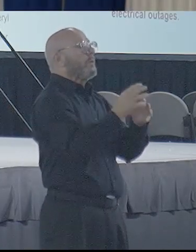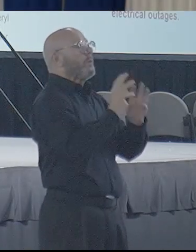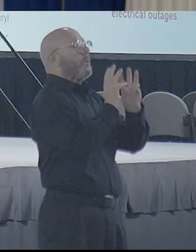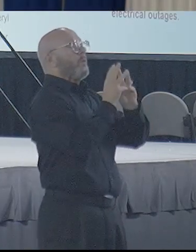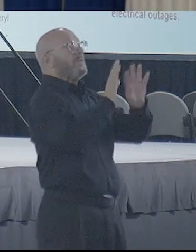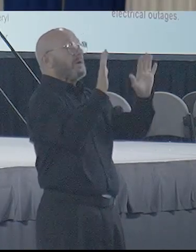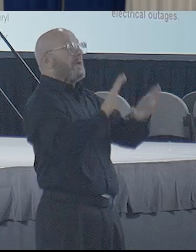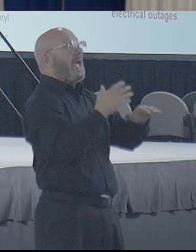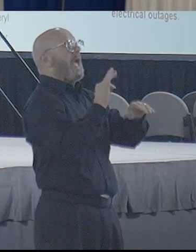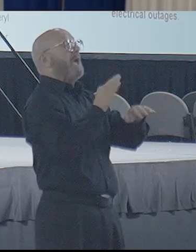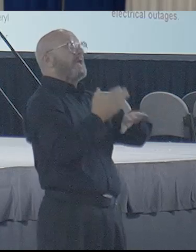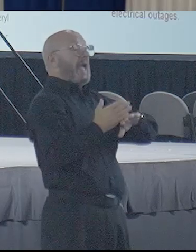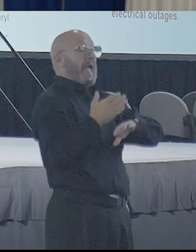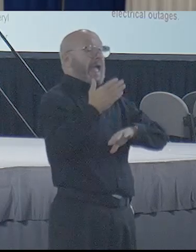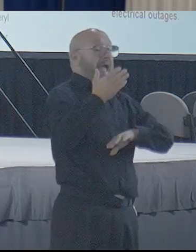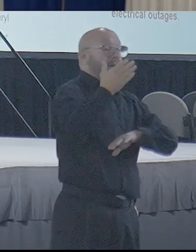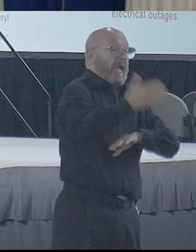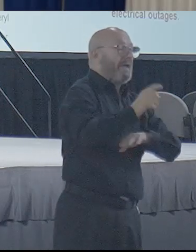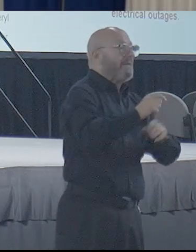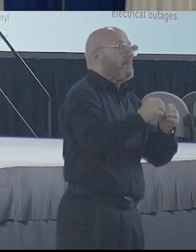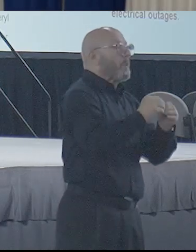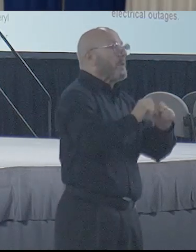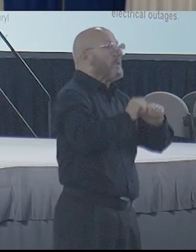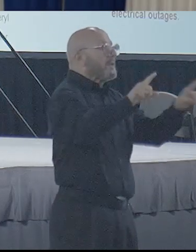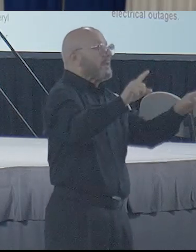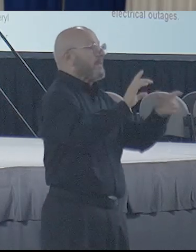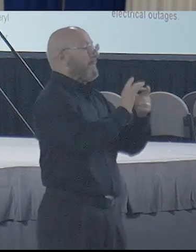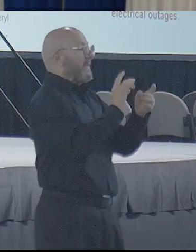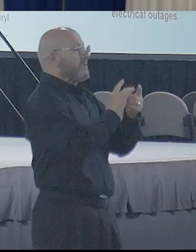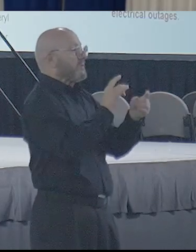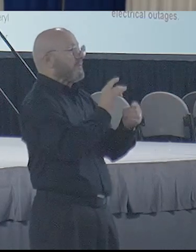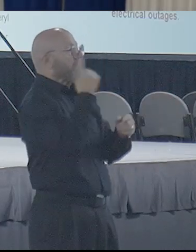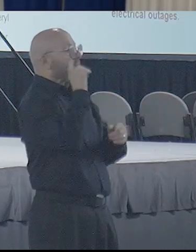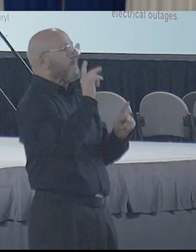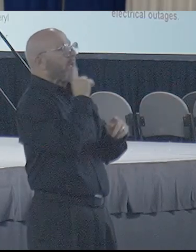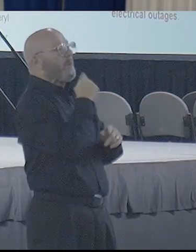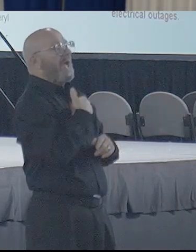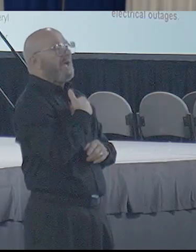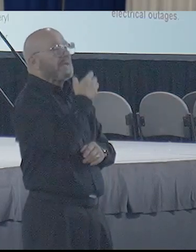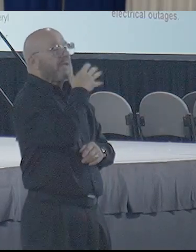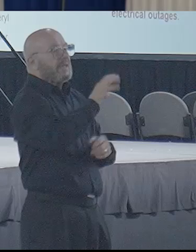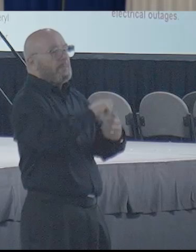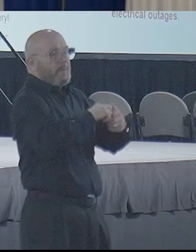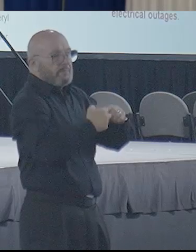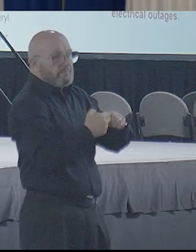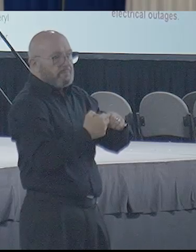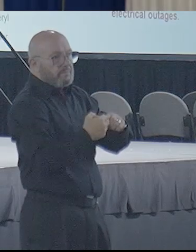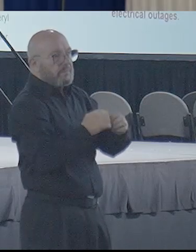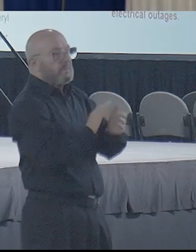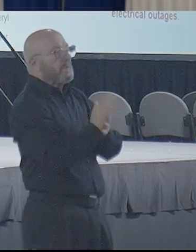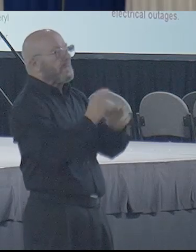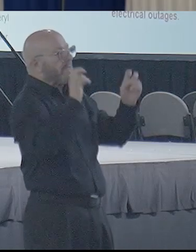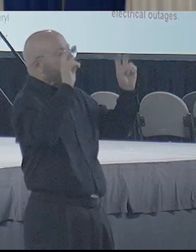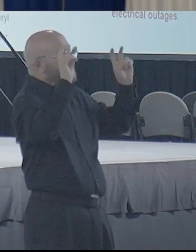with post-storm heat messaging? Maybe we need to message it a little bit earlier, right? Since we have so many people that this is an issue, a